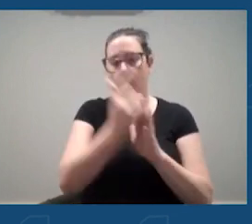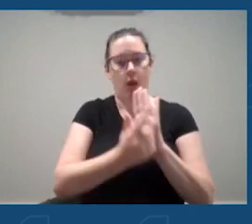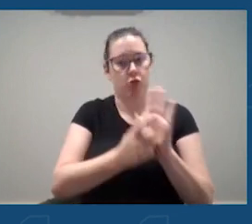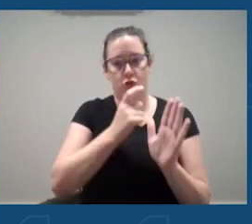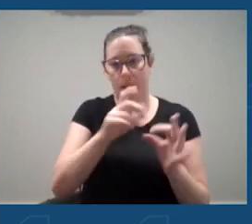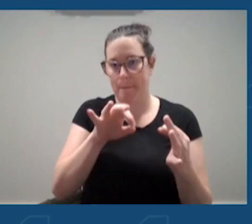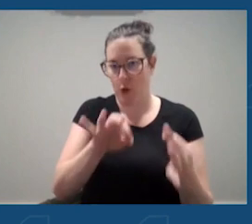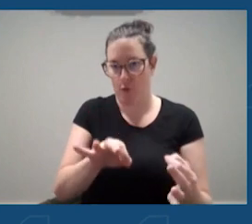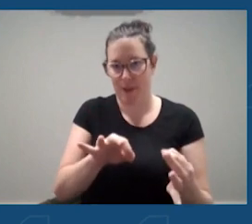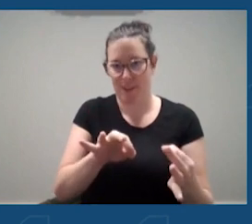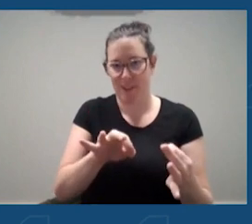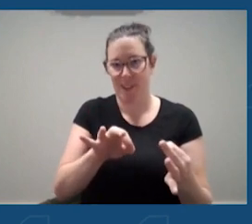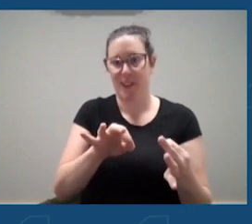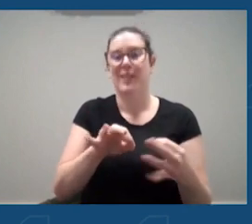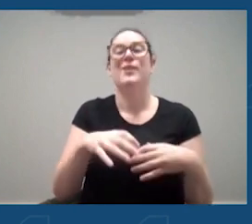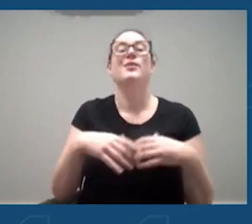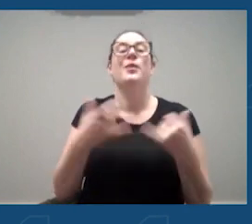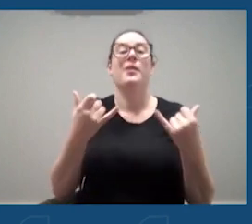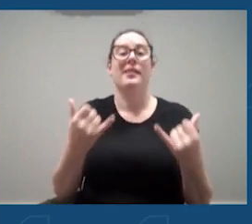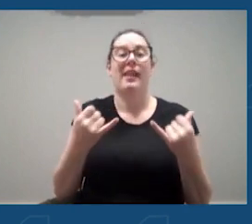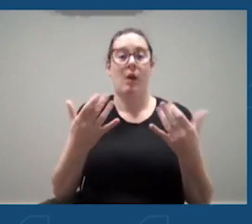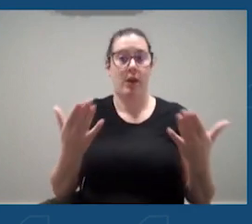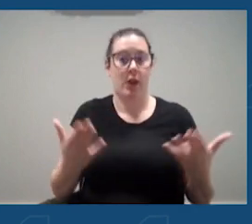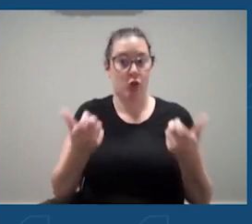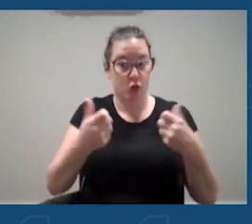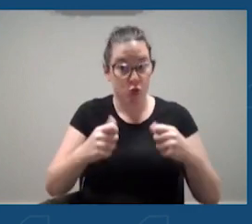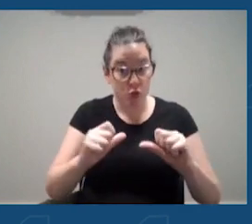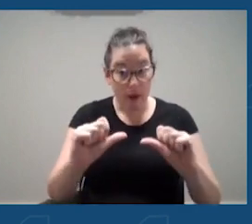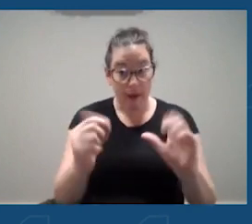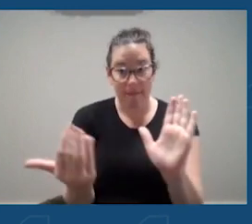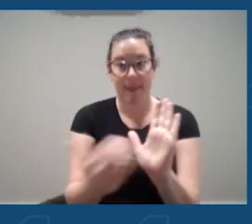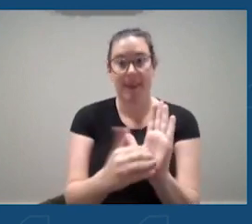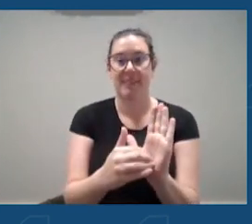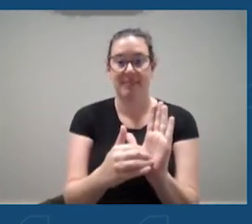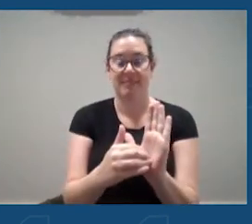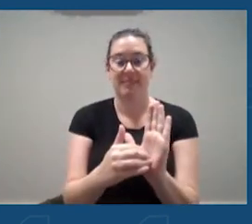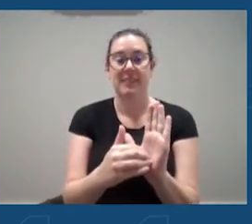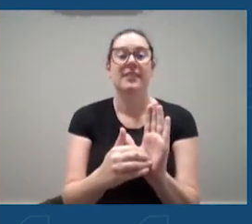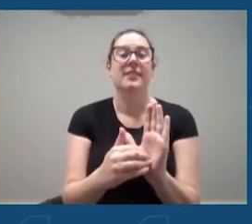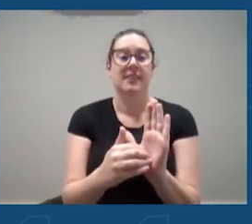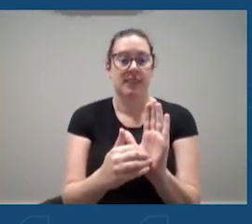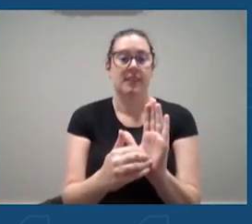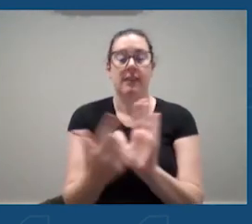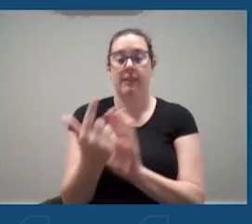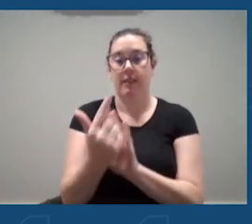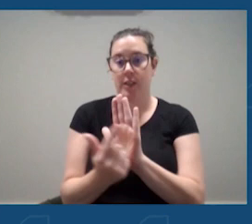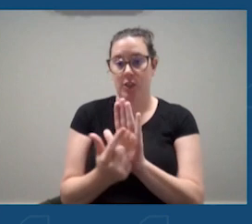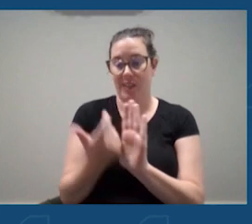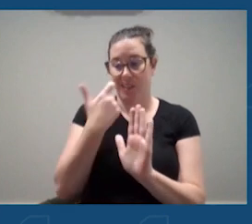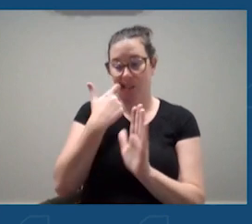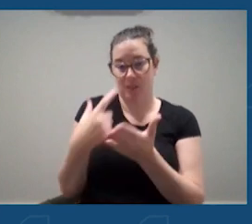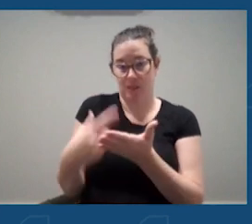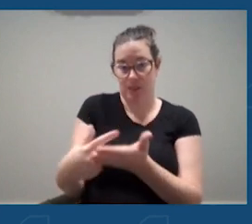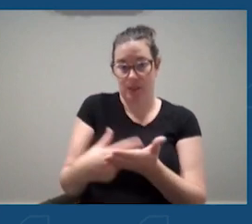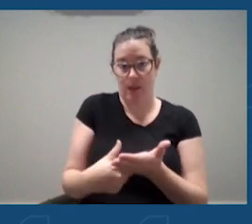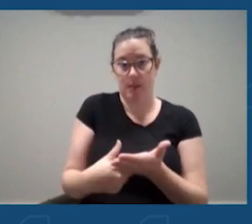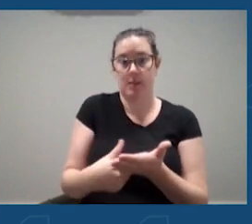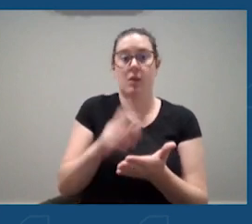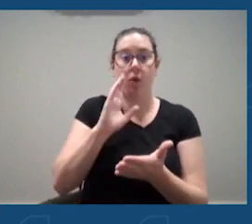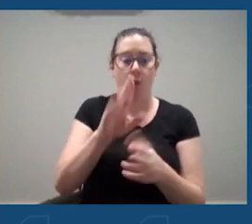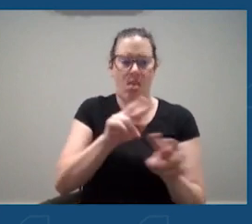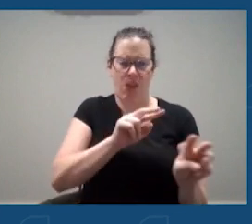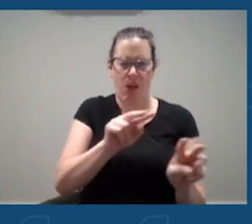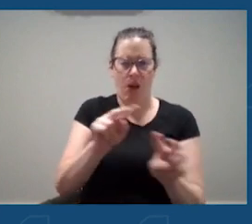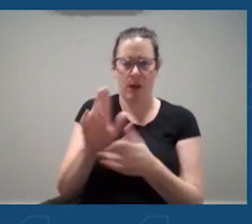we're here today to give this effort new life. The legislation which we talked about will audit schools to ensure that they are